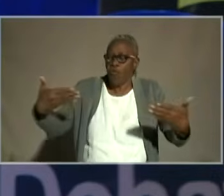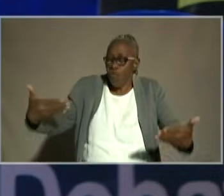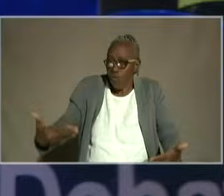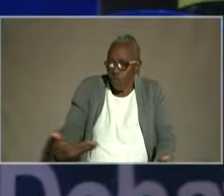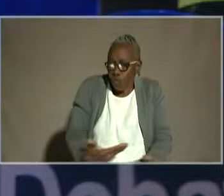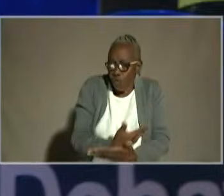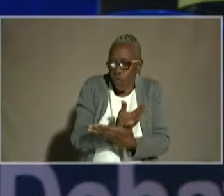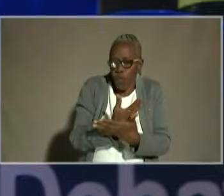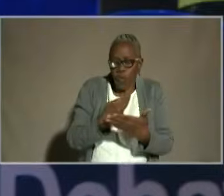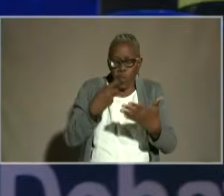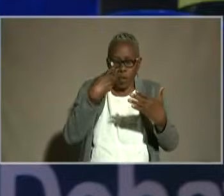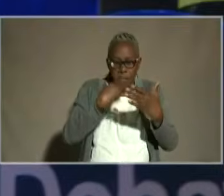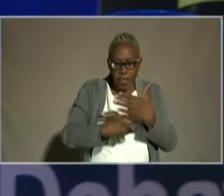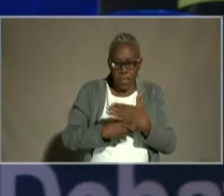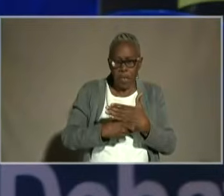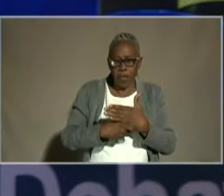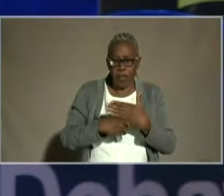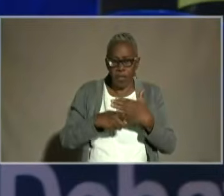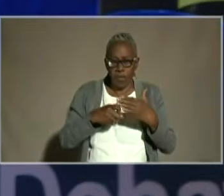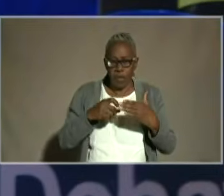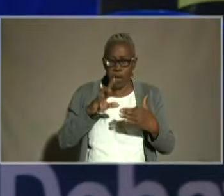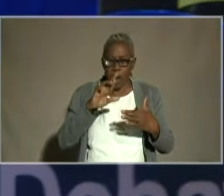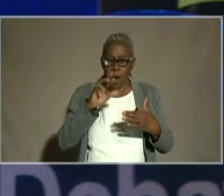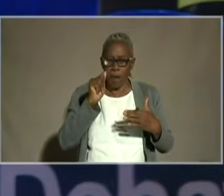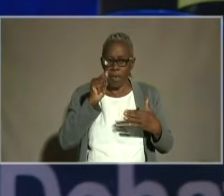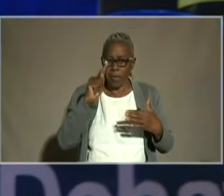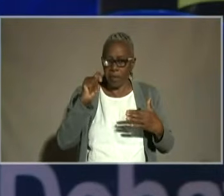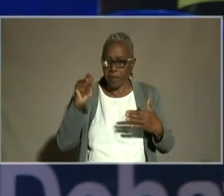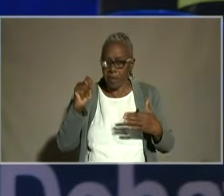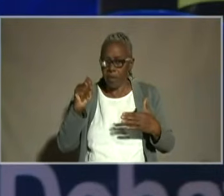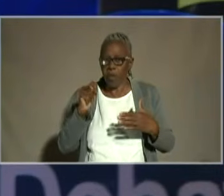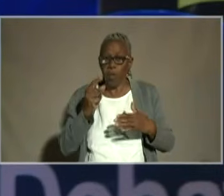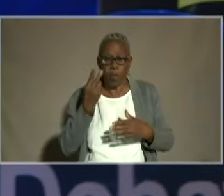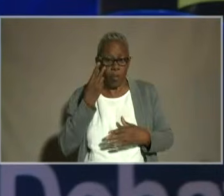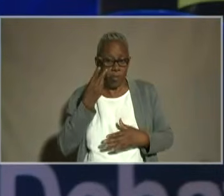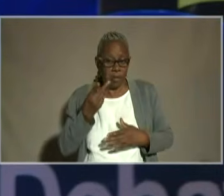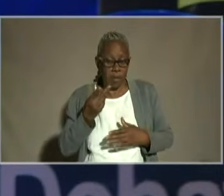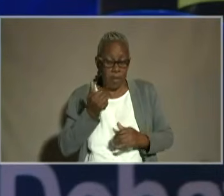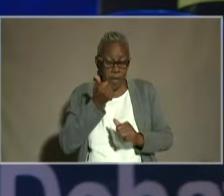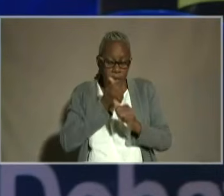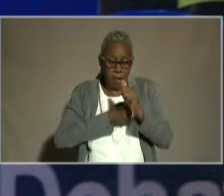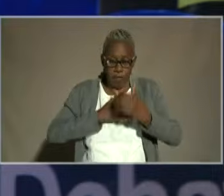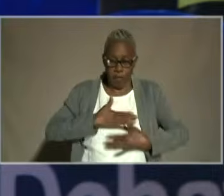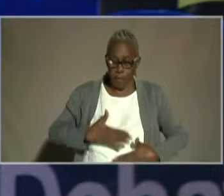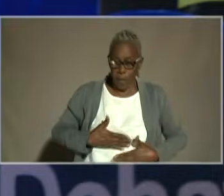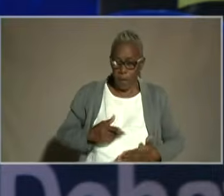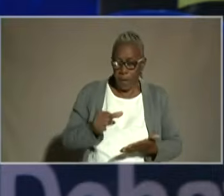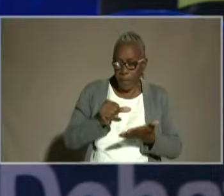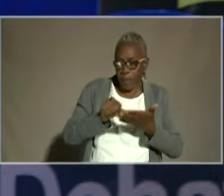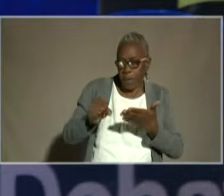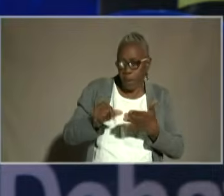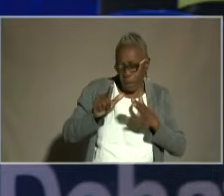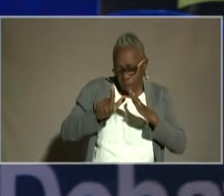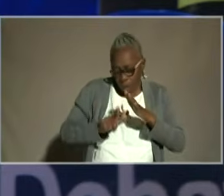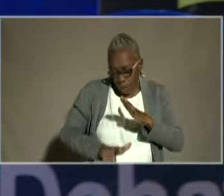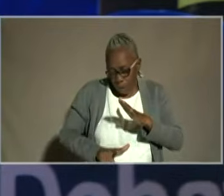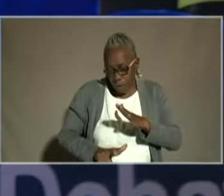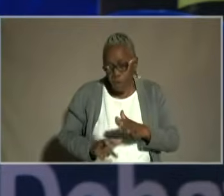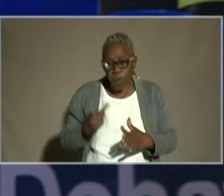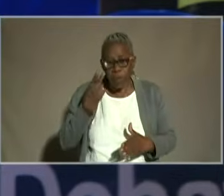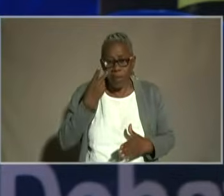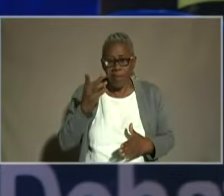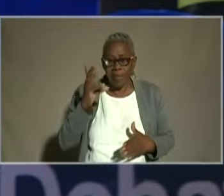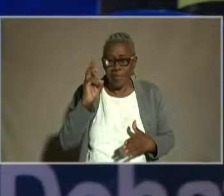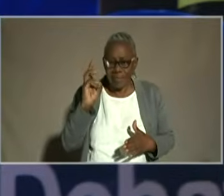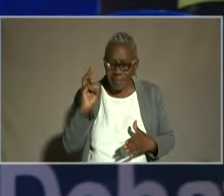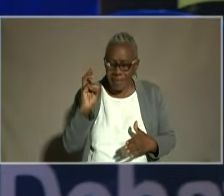be graduated, which will see everyone paying lower taxes. You will see 60,000 more houses being